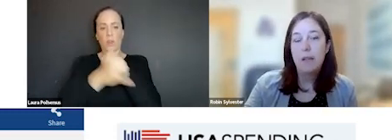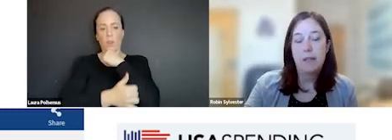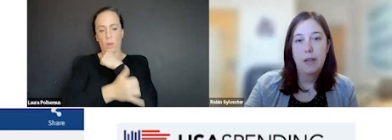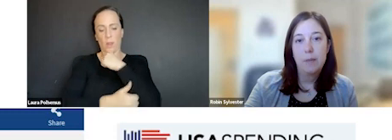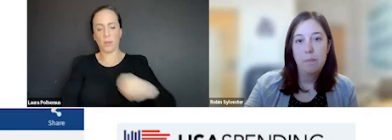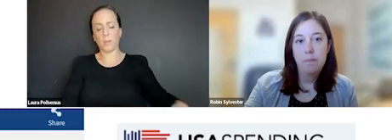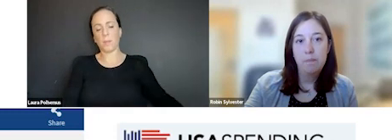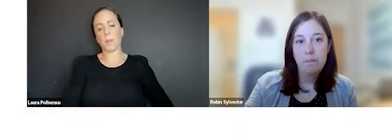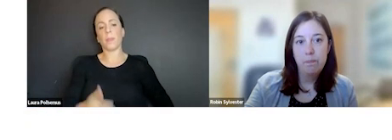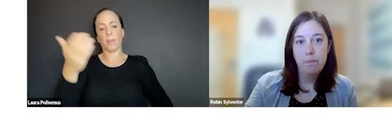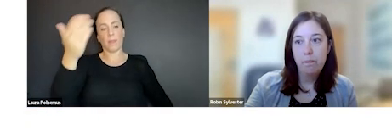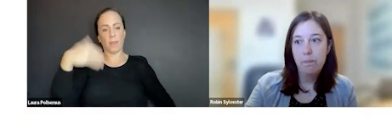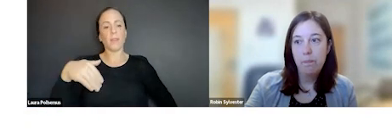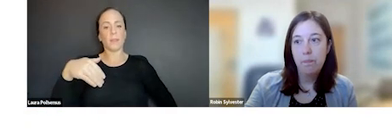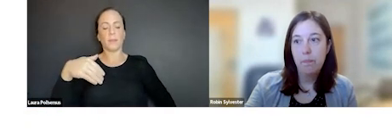Next slide.